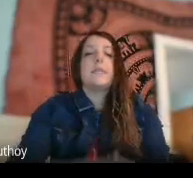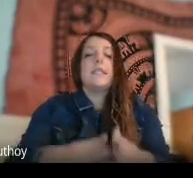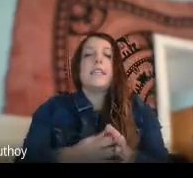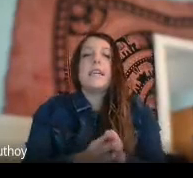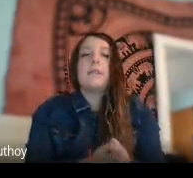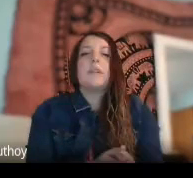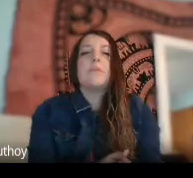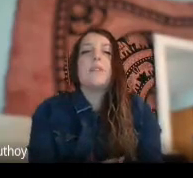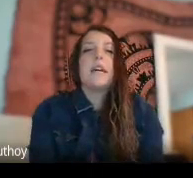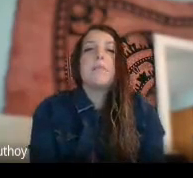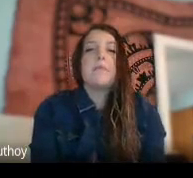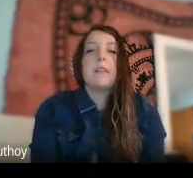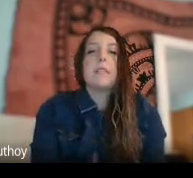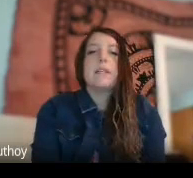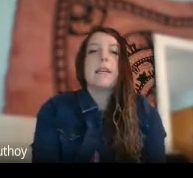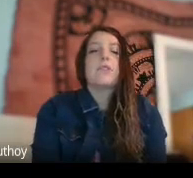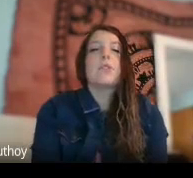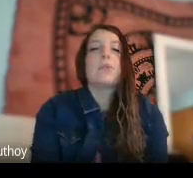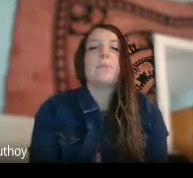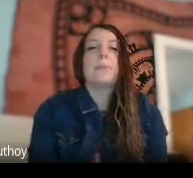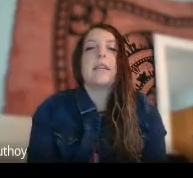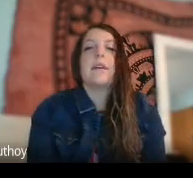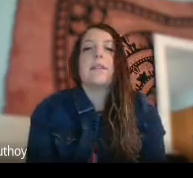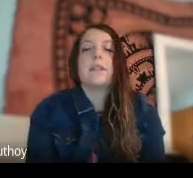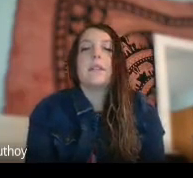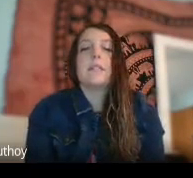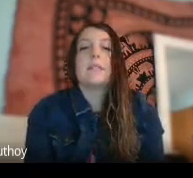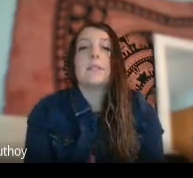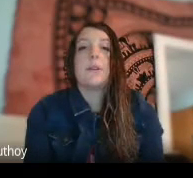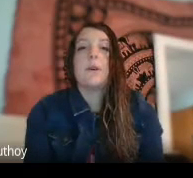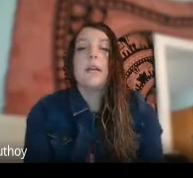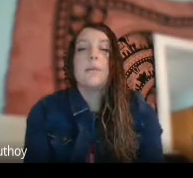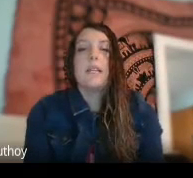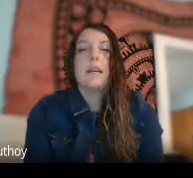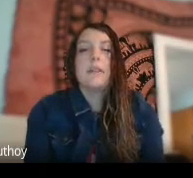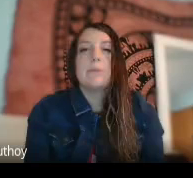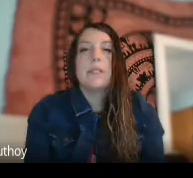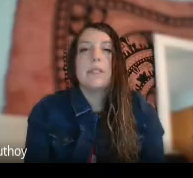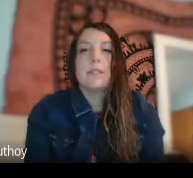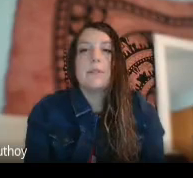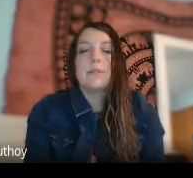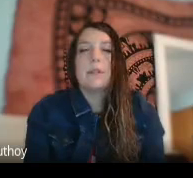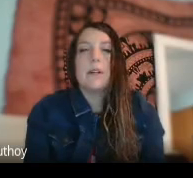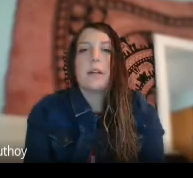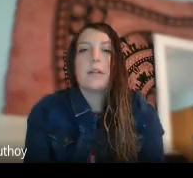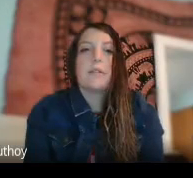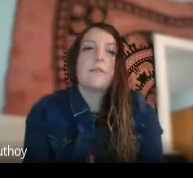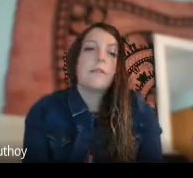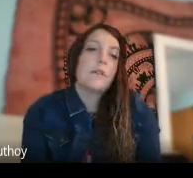All right, so today we are moving on from fingerspelling to meeting others. So meeting others means